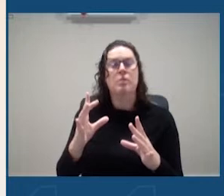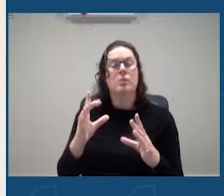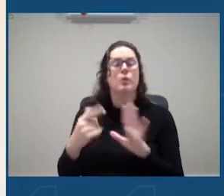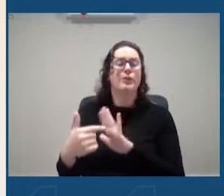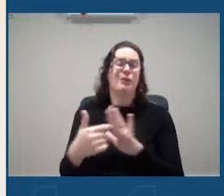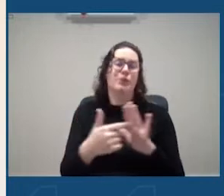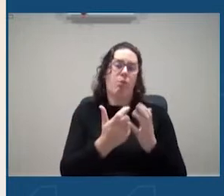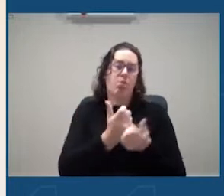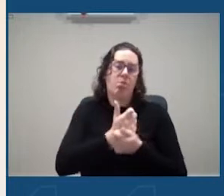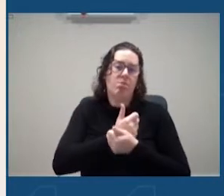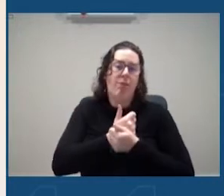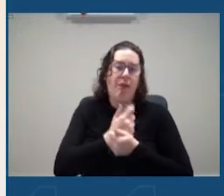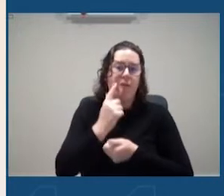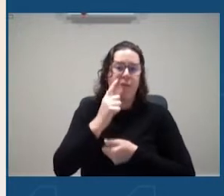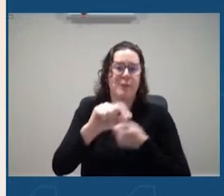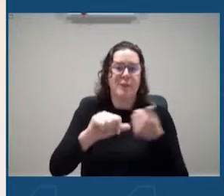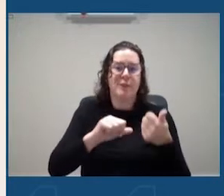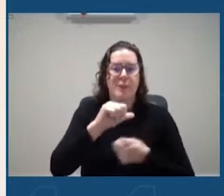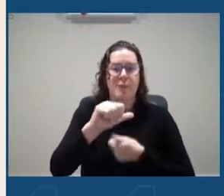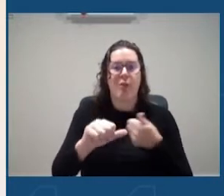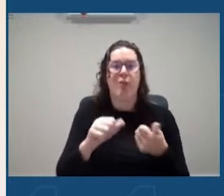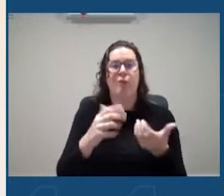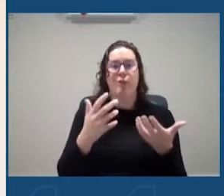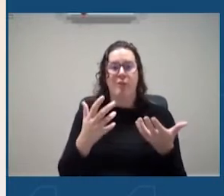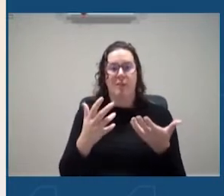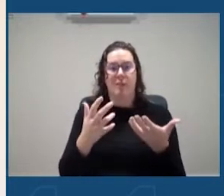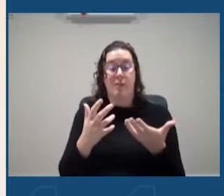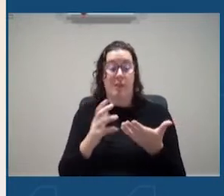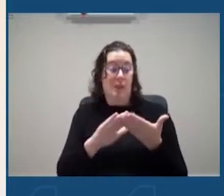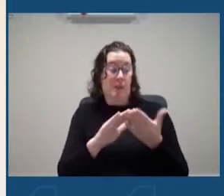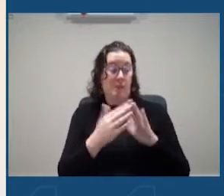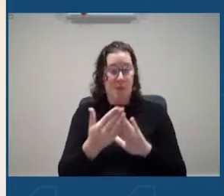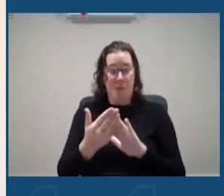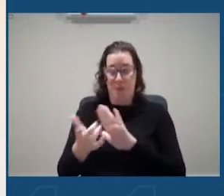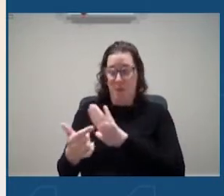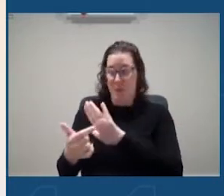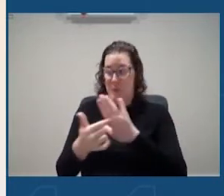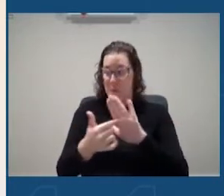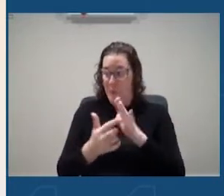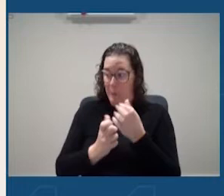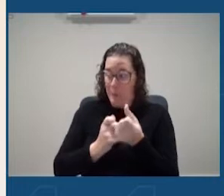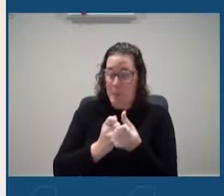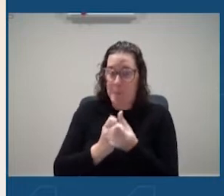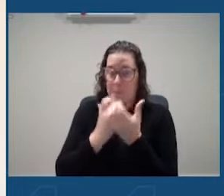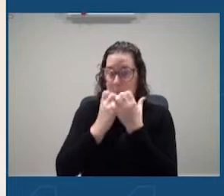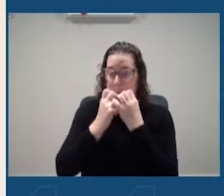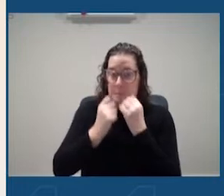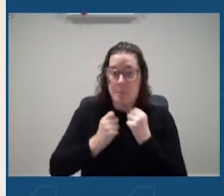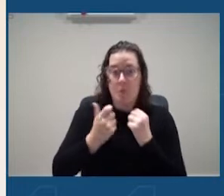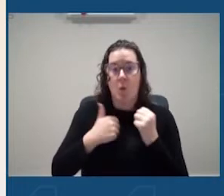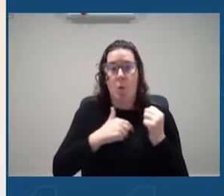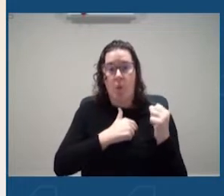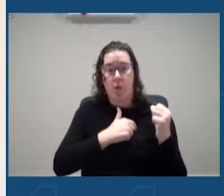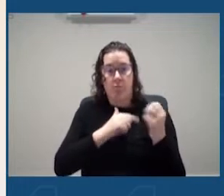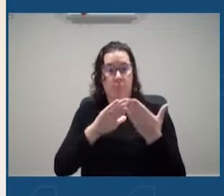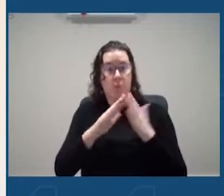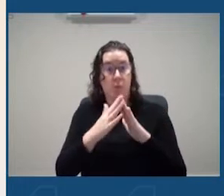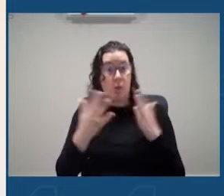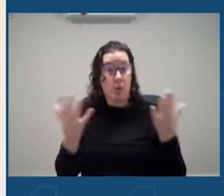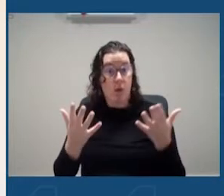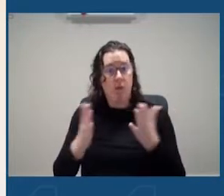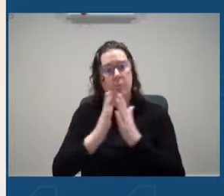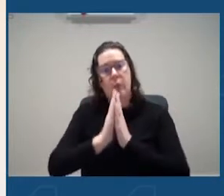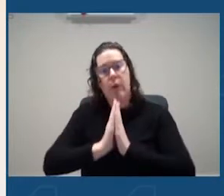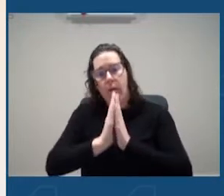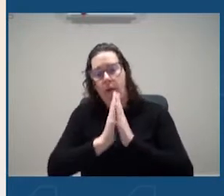love for each other as a community. We are a praying community.